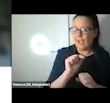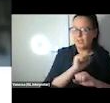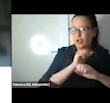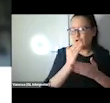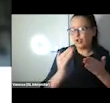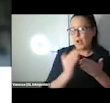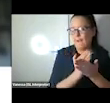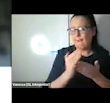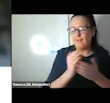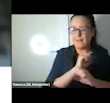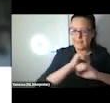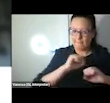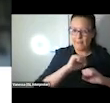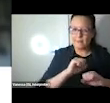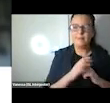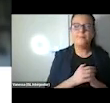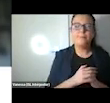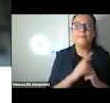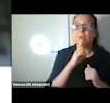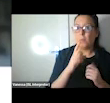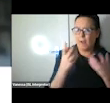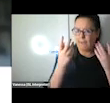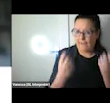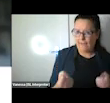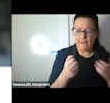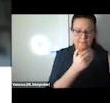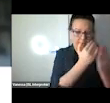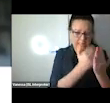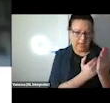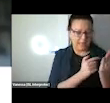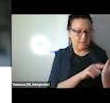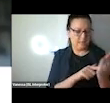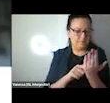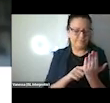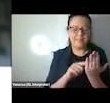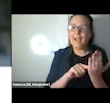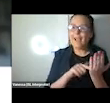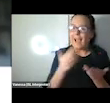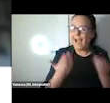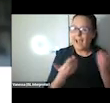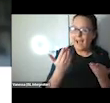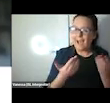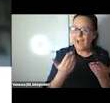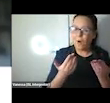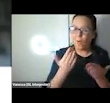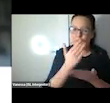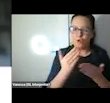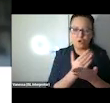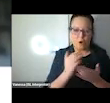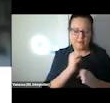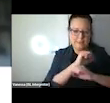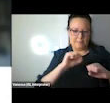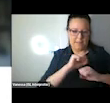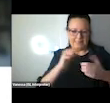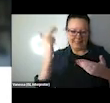that there has been guidance given as to how shared space might be designed in such a way